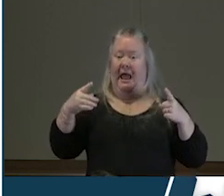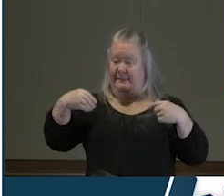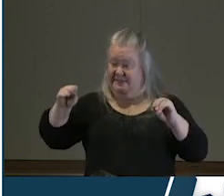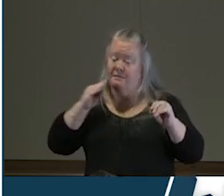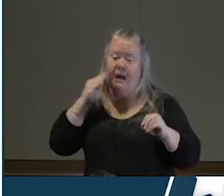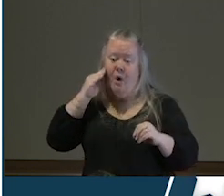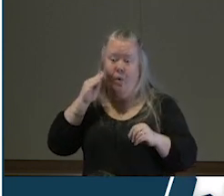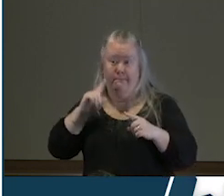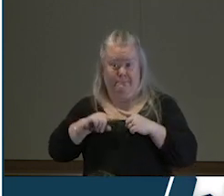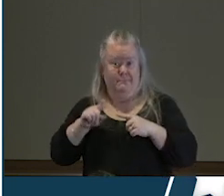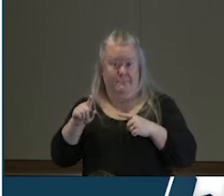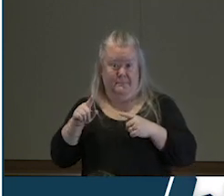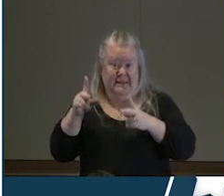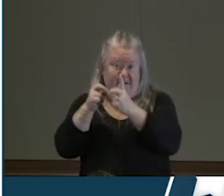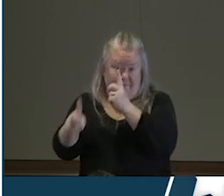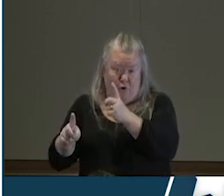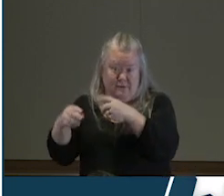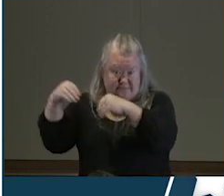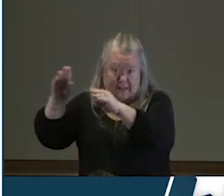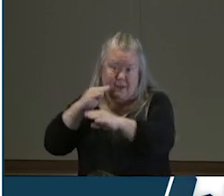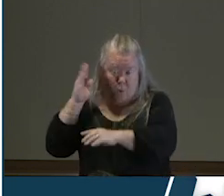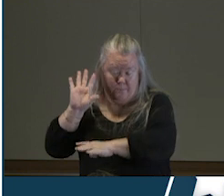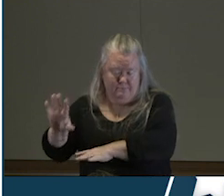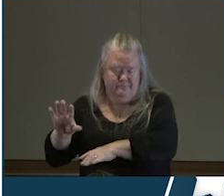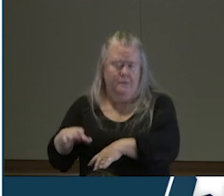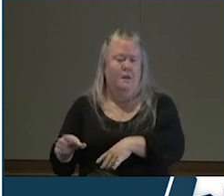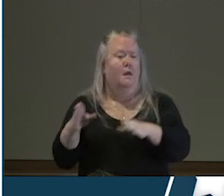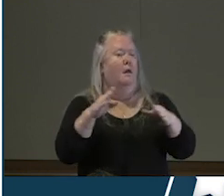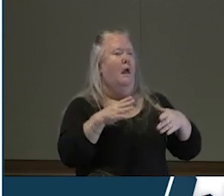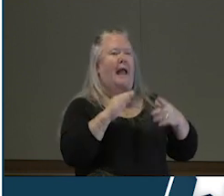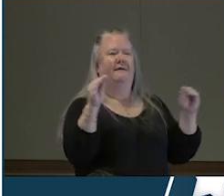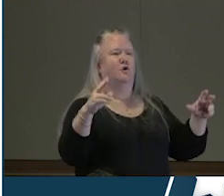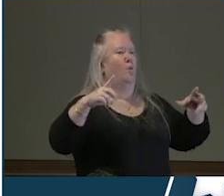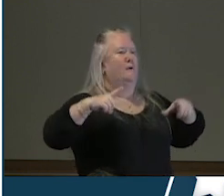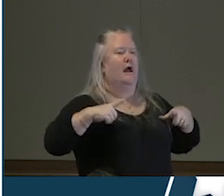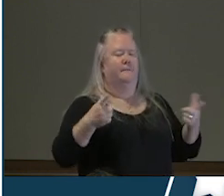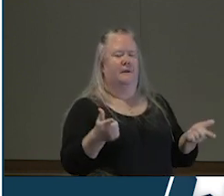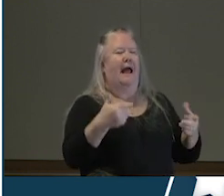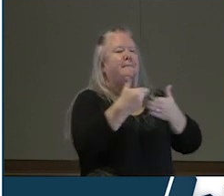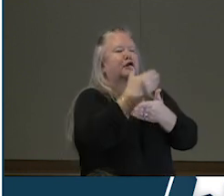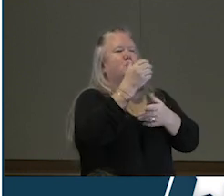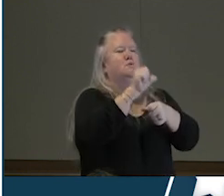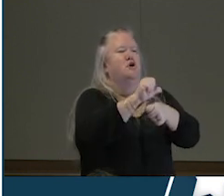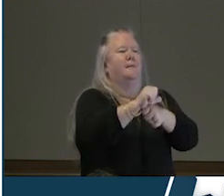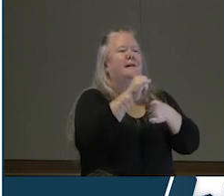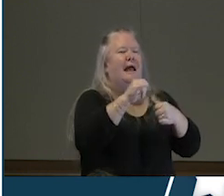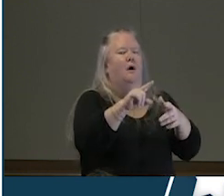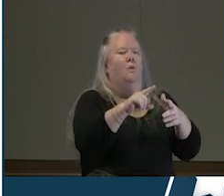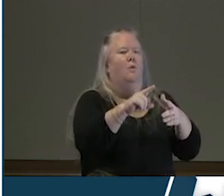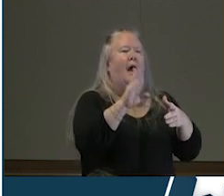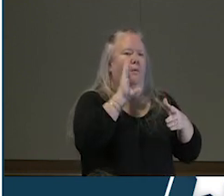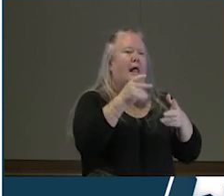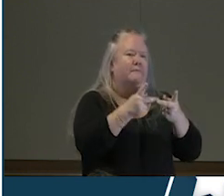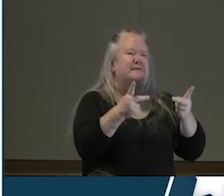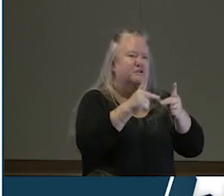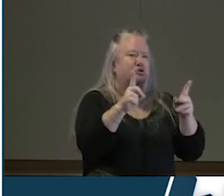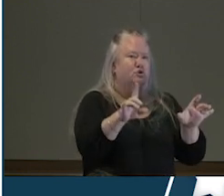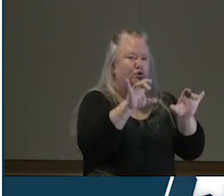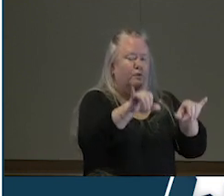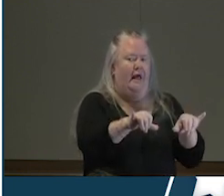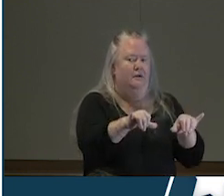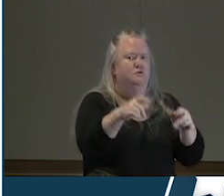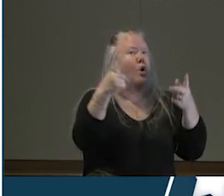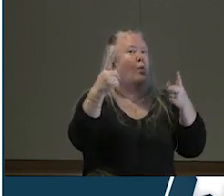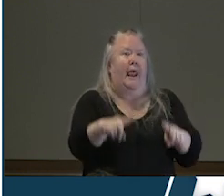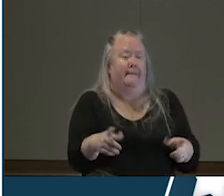my home in a divorce, and I don't have retirement. I'm in a new job where now I'll have a position to do that. So